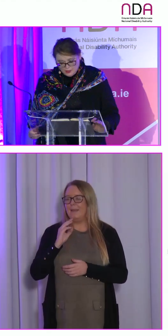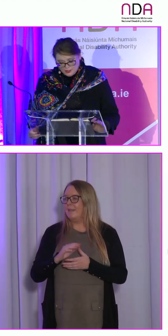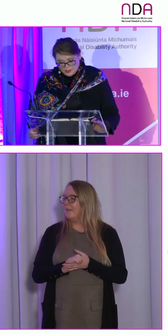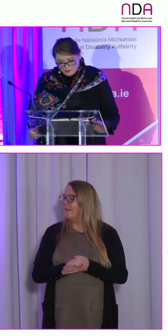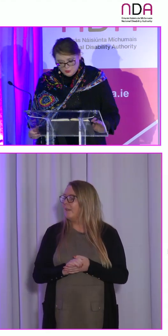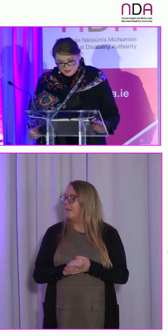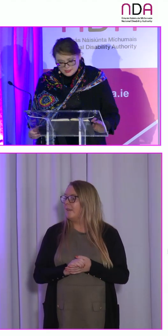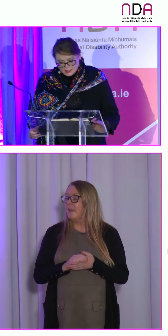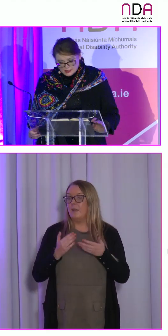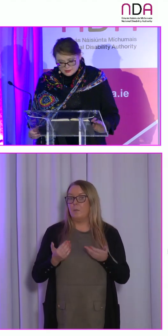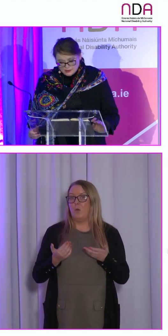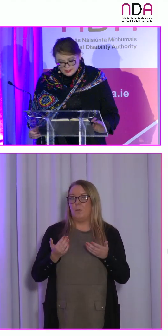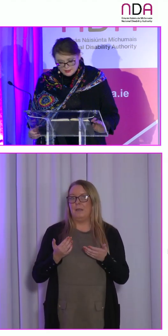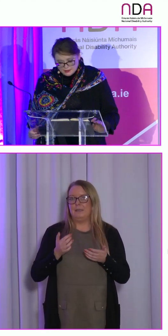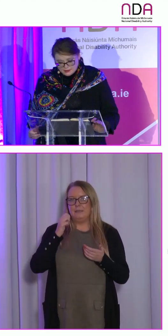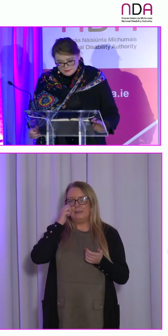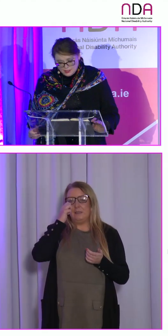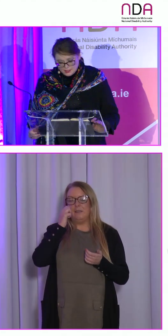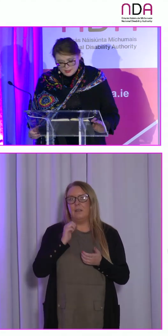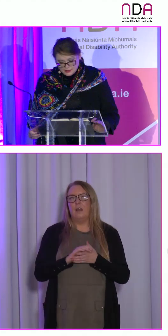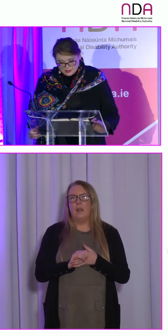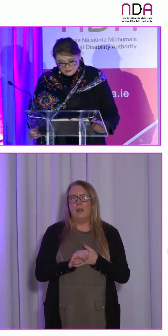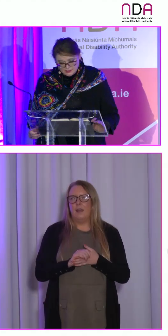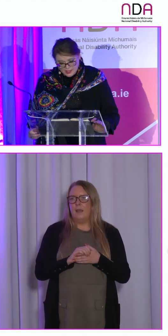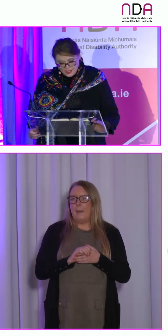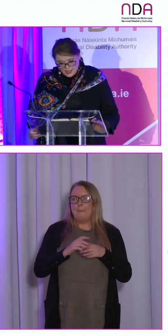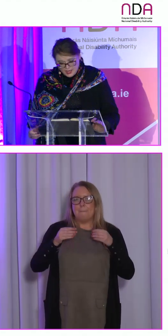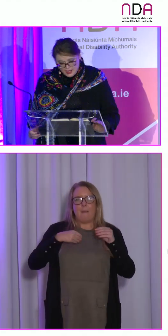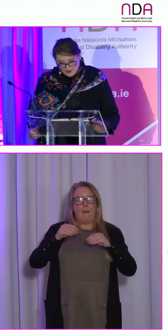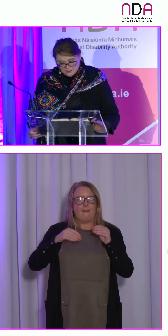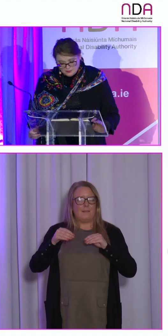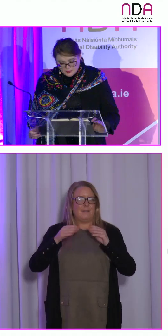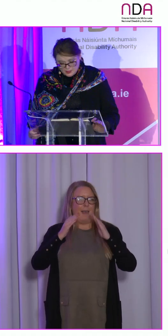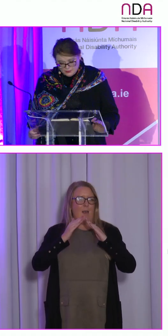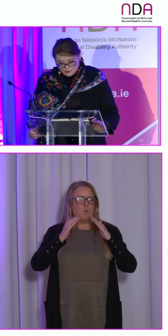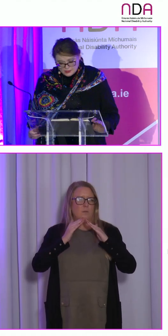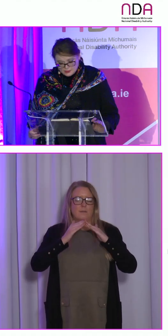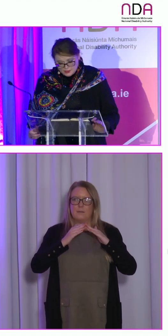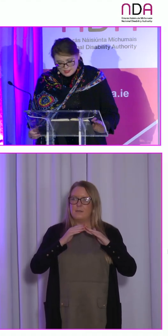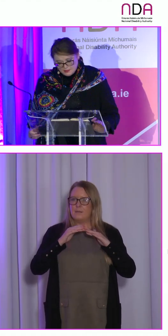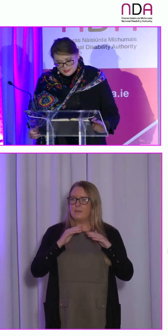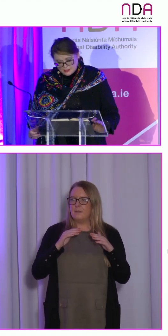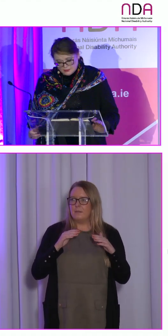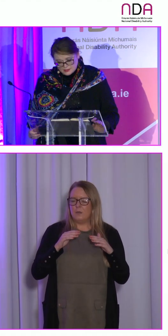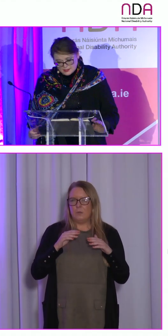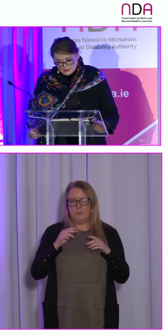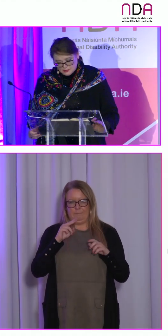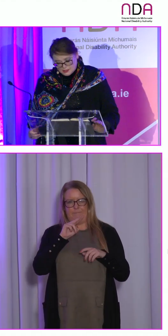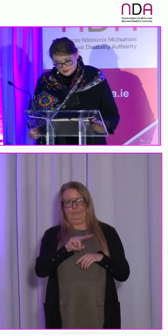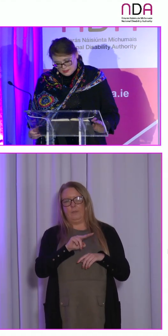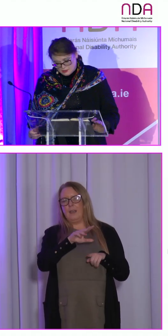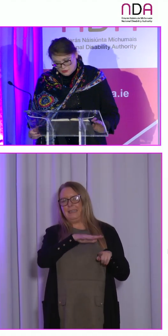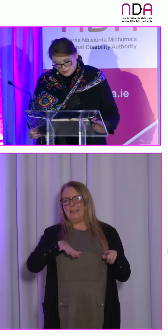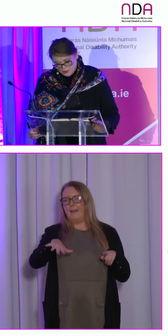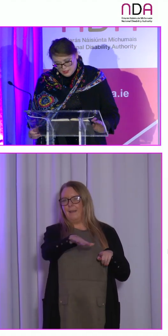We are looking at the moment at the market house. We have looked at different aspects of the site, which